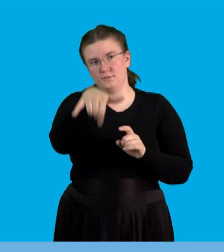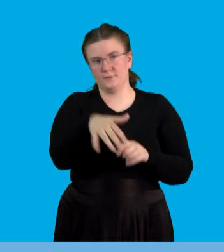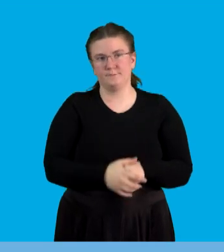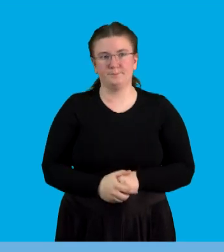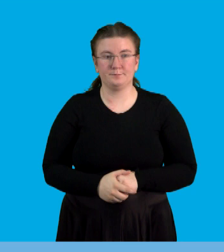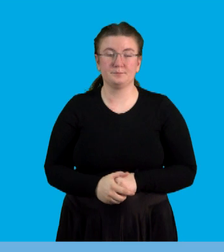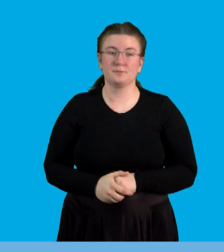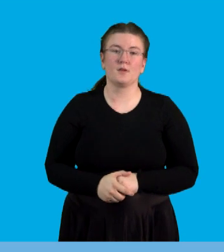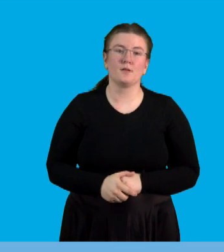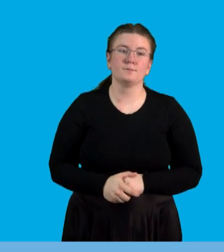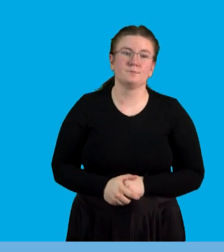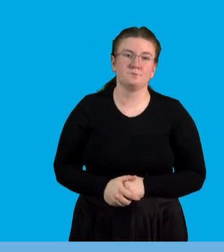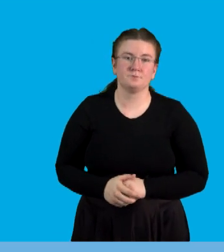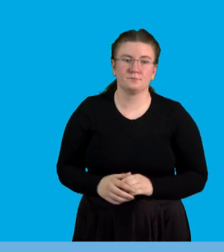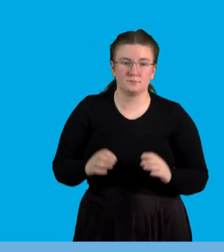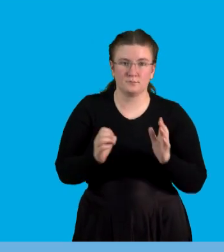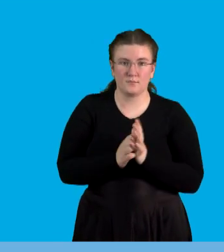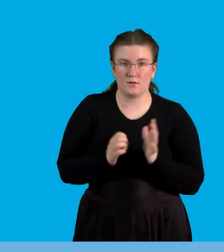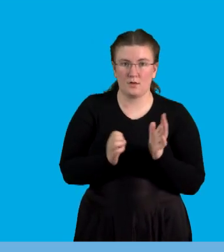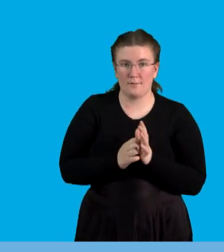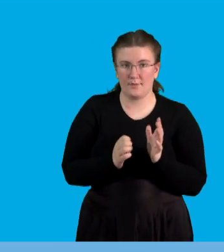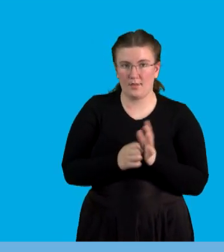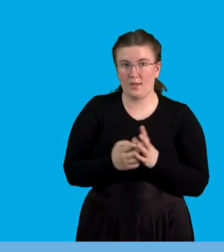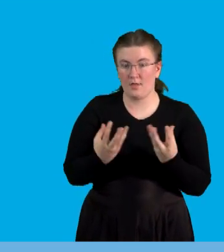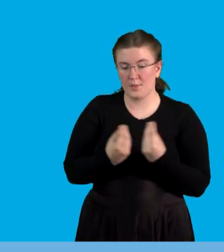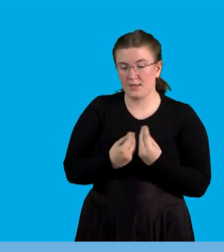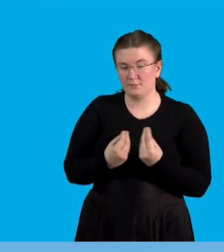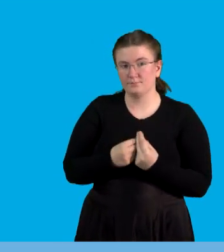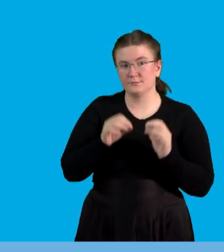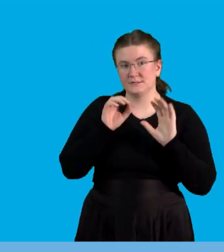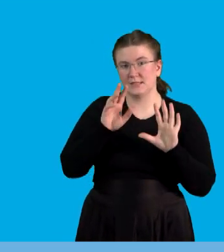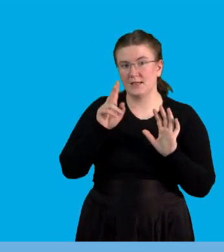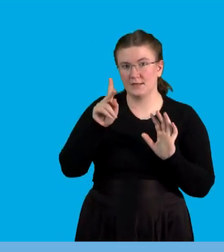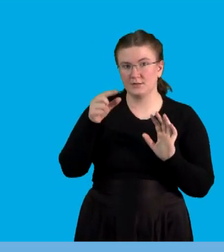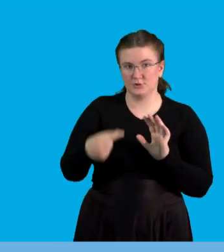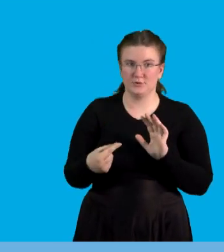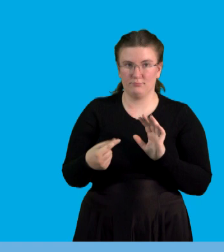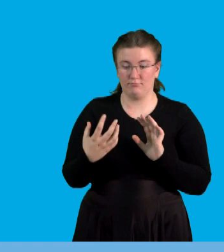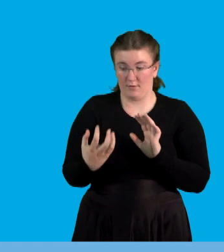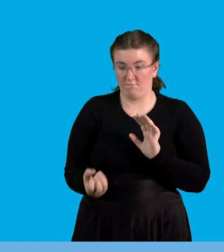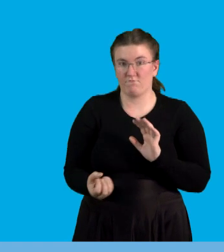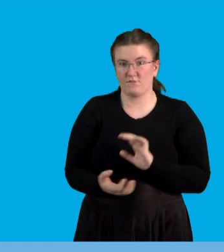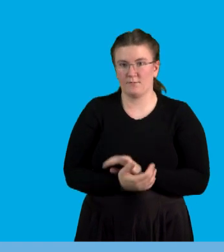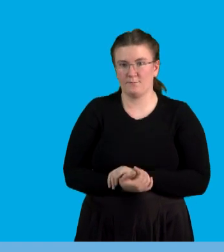instance, if we were to take an object that has a mass of 10 kilograms,